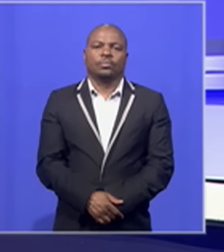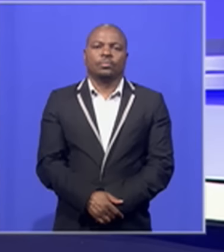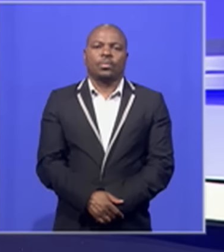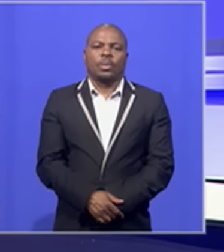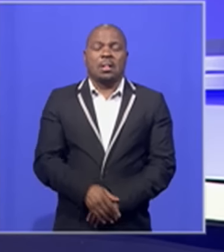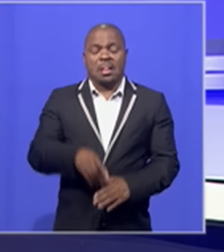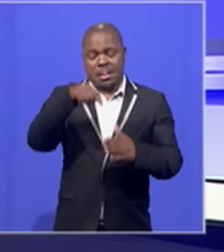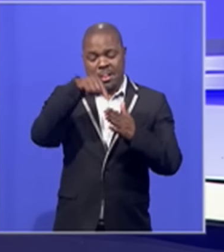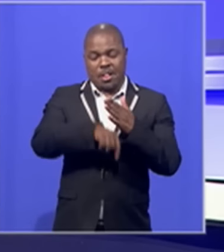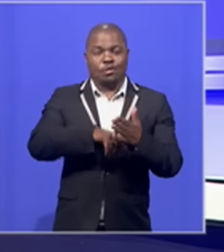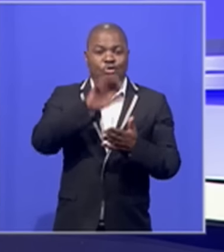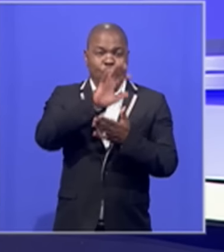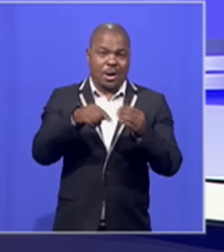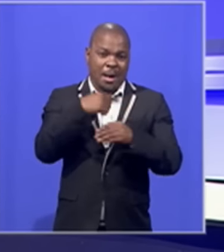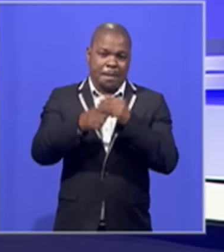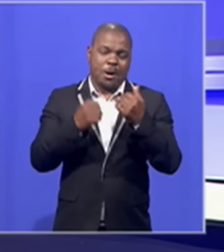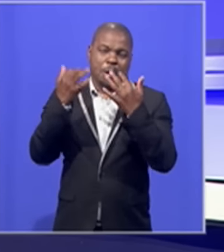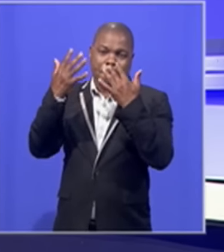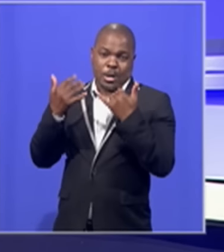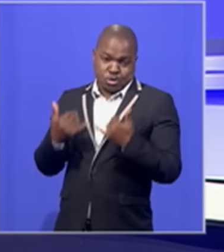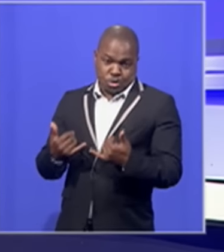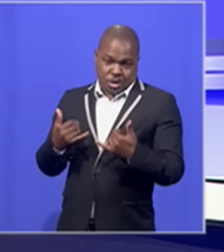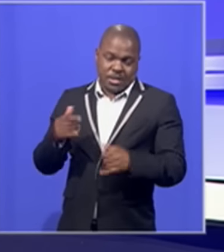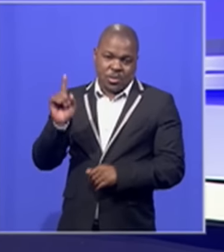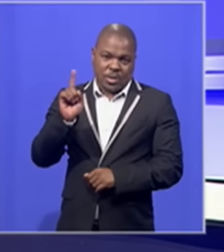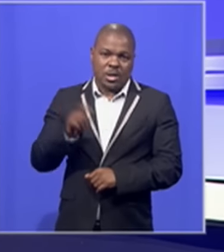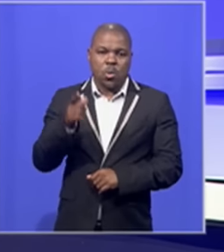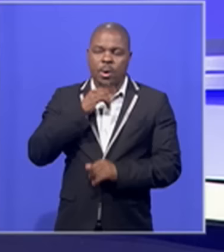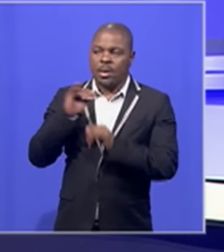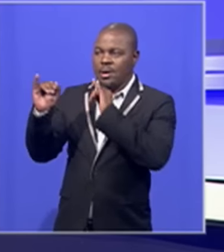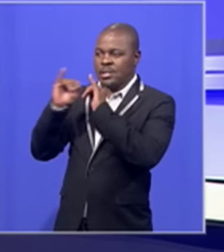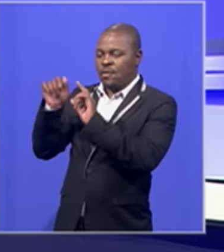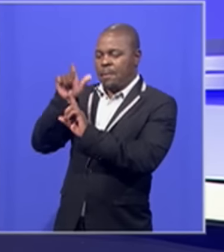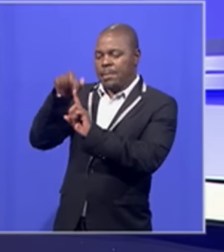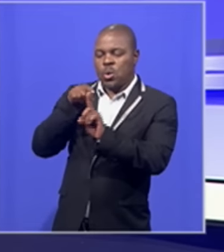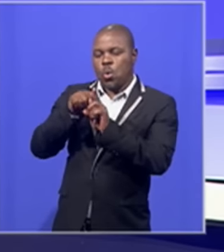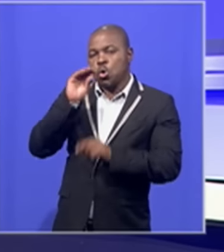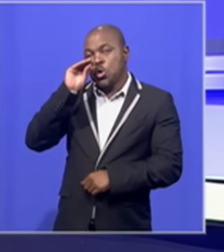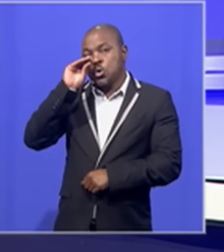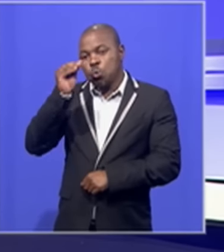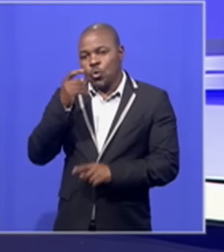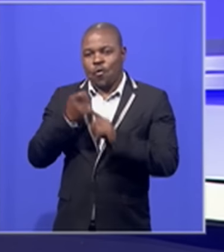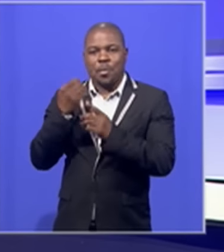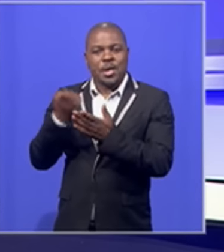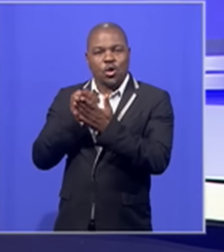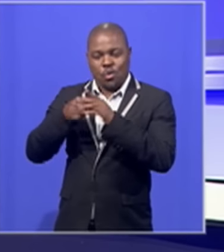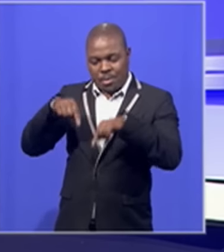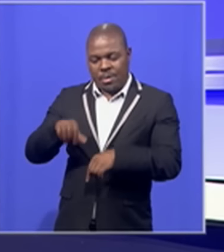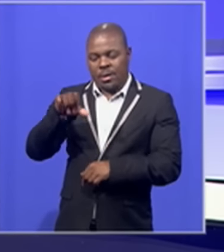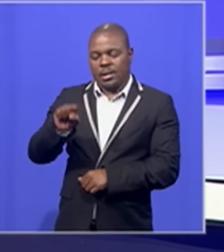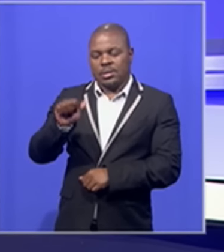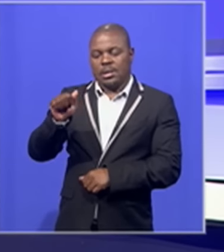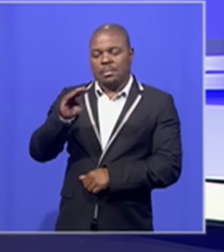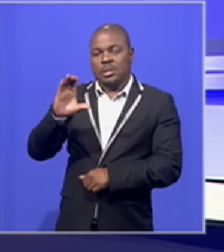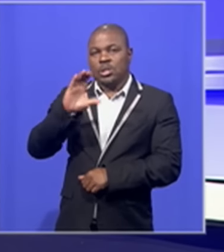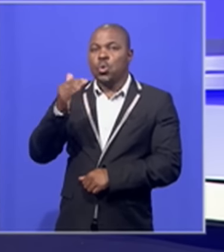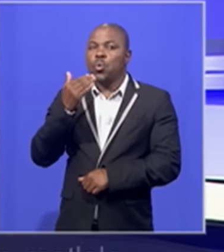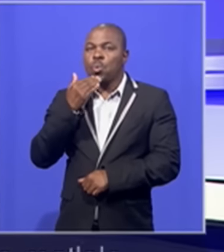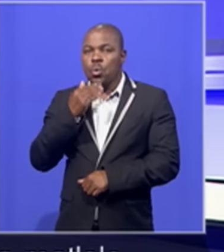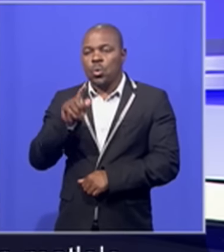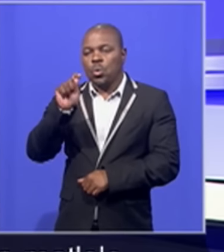Go utlwa go le gontsi ka ga tekanyetsokabo eno, re buisana le morulaganyi wa rona wa dikgang tsa ikonomi mo SABC Tshepo